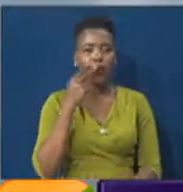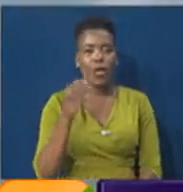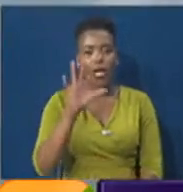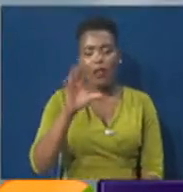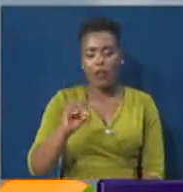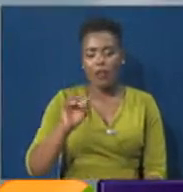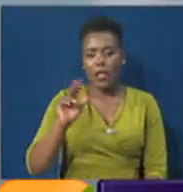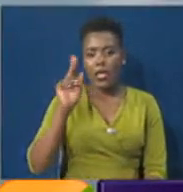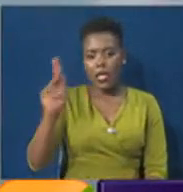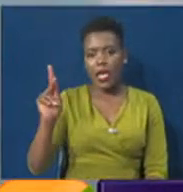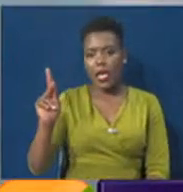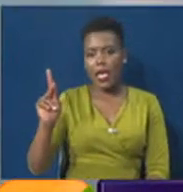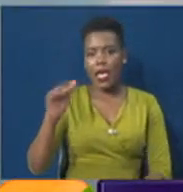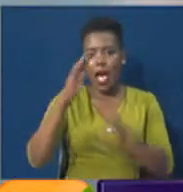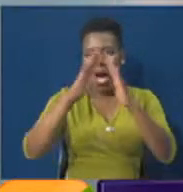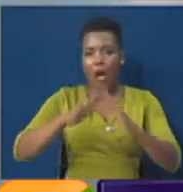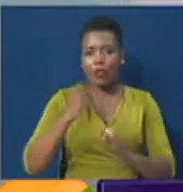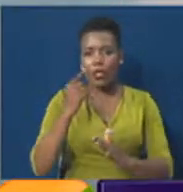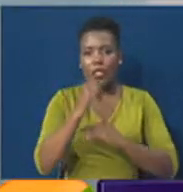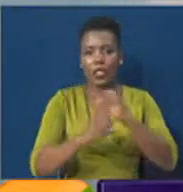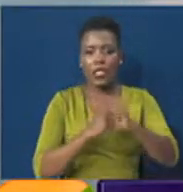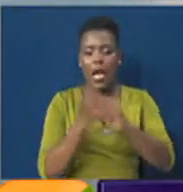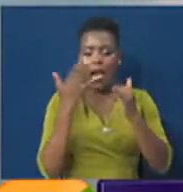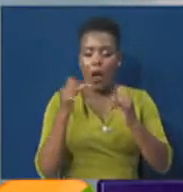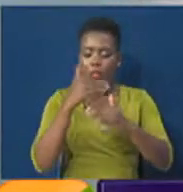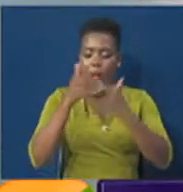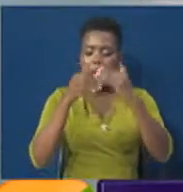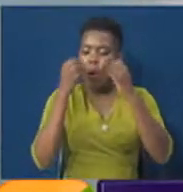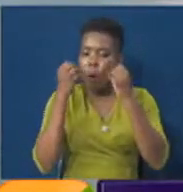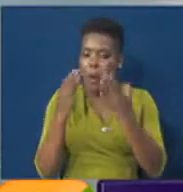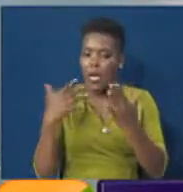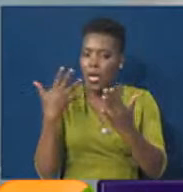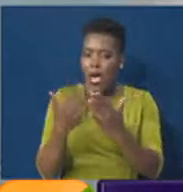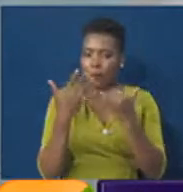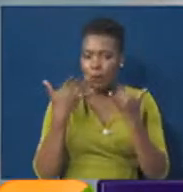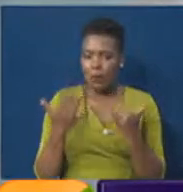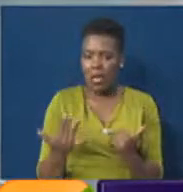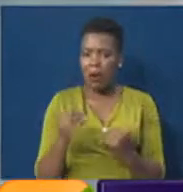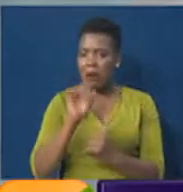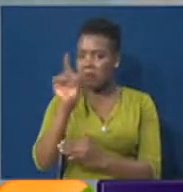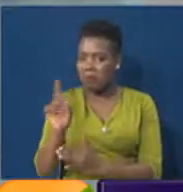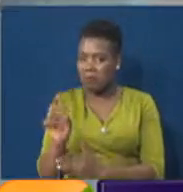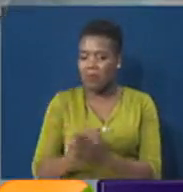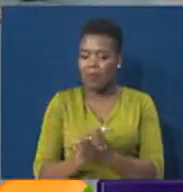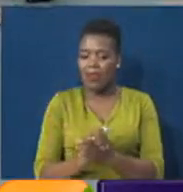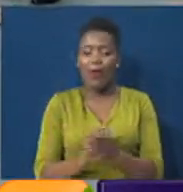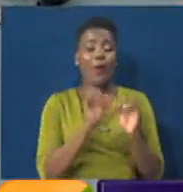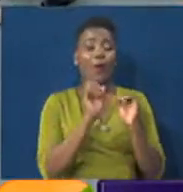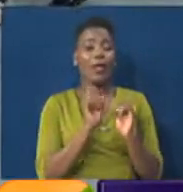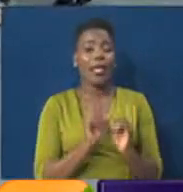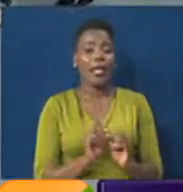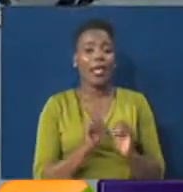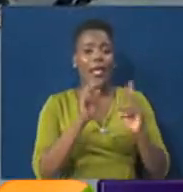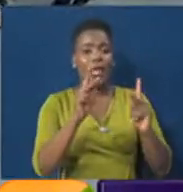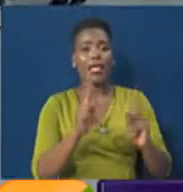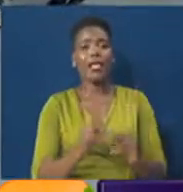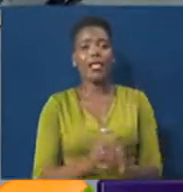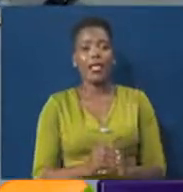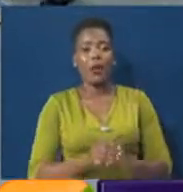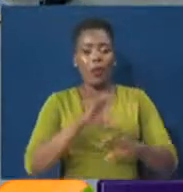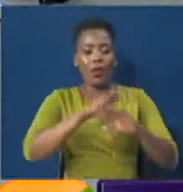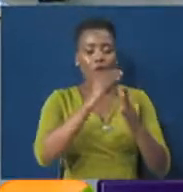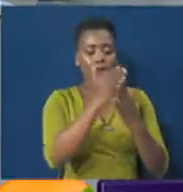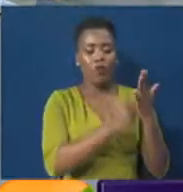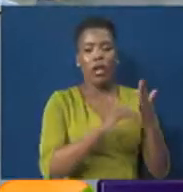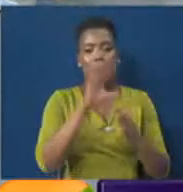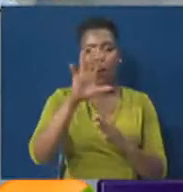250,000 units every year. How many so far? Good. We inherited five major